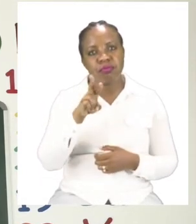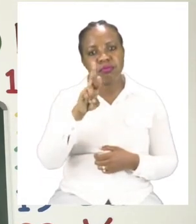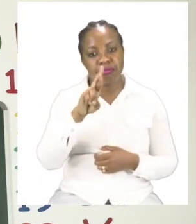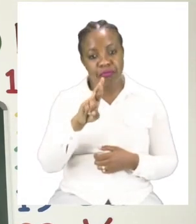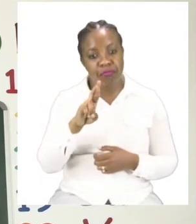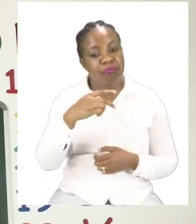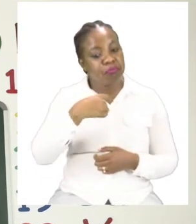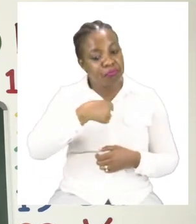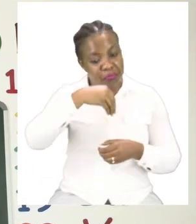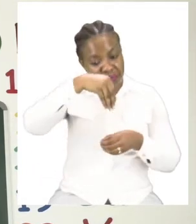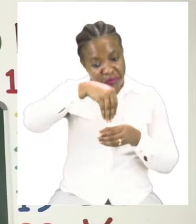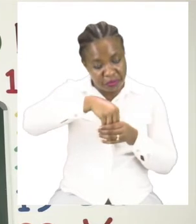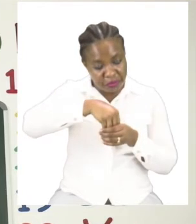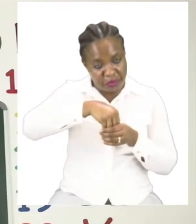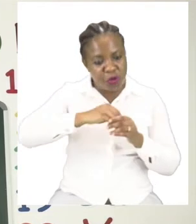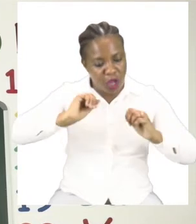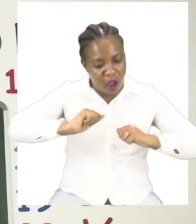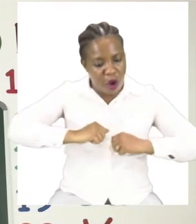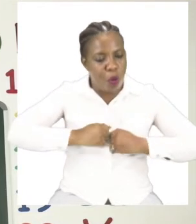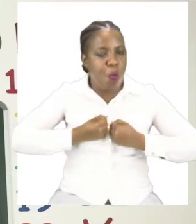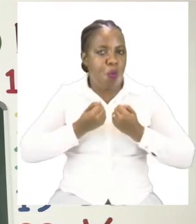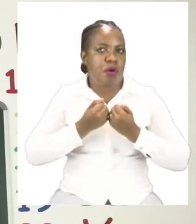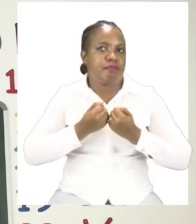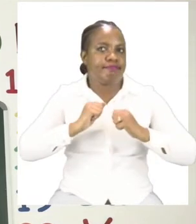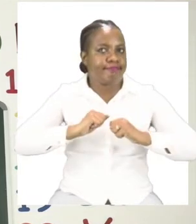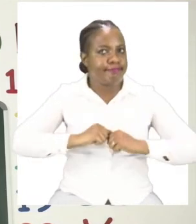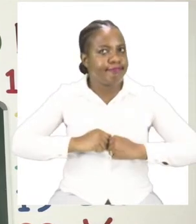yourself, we will say our